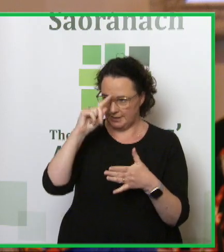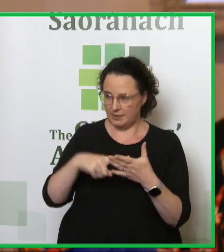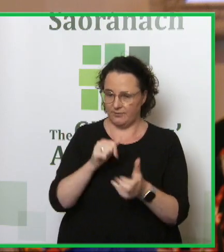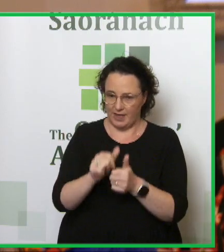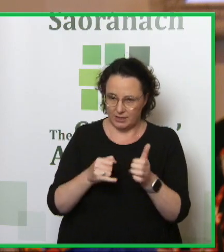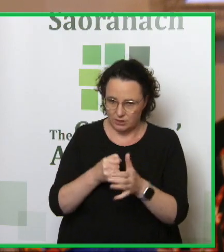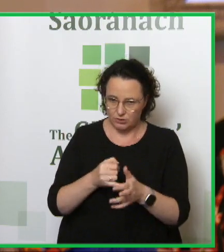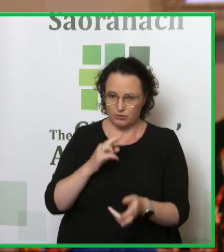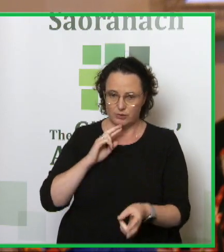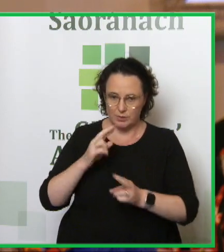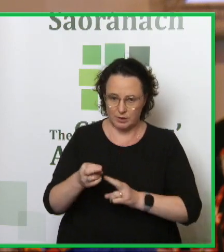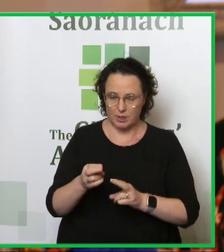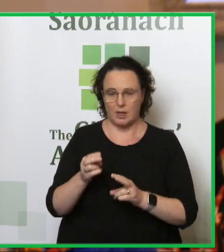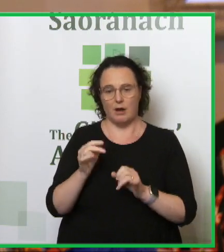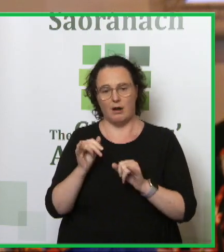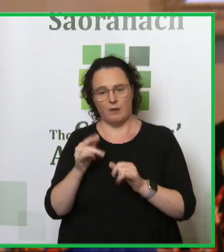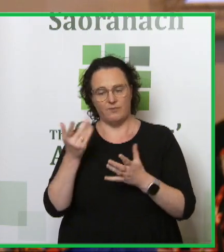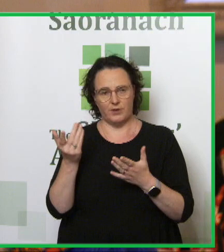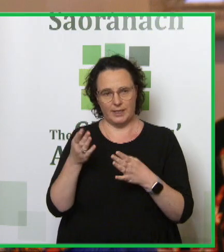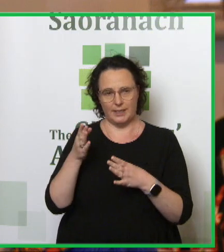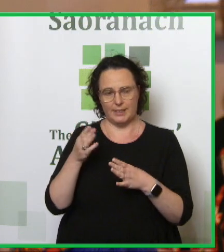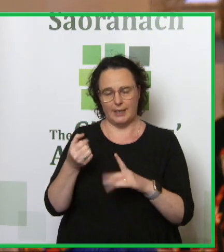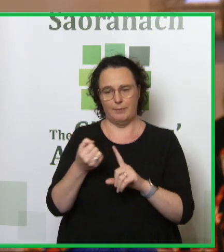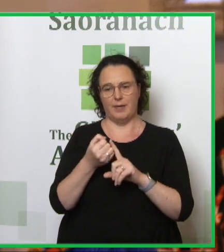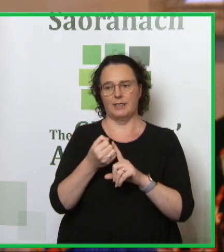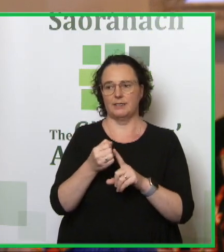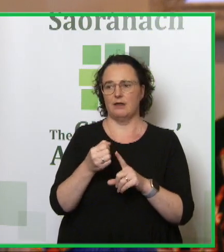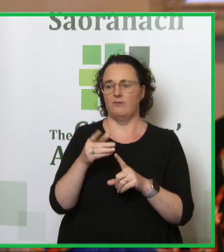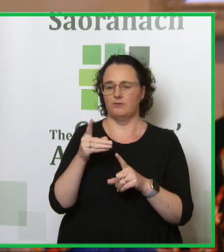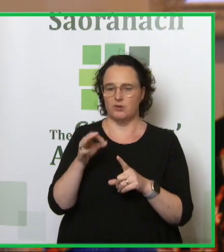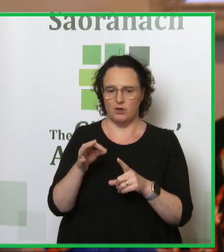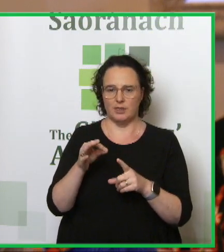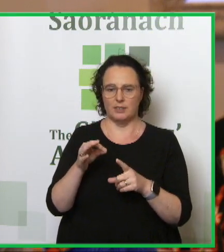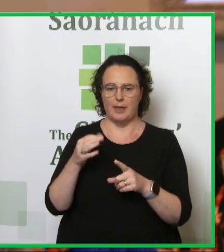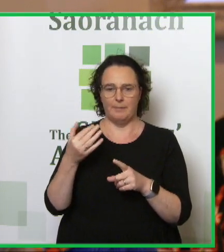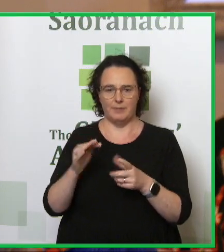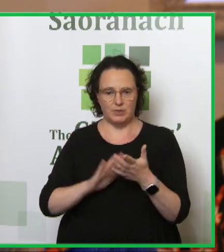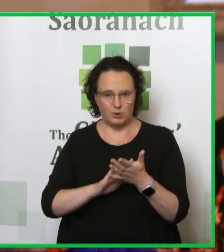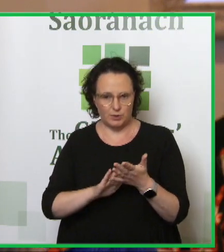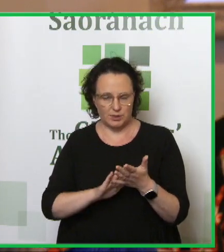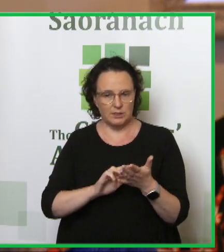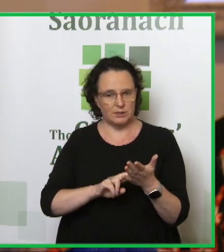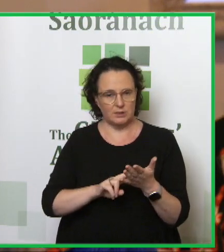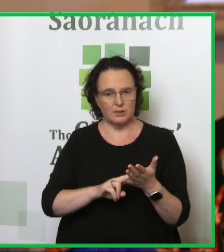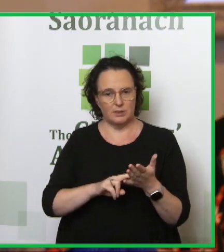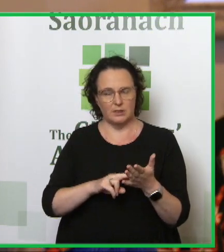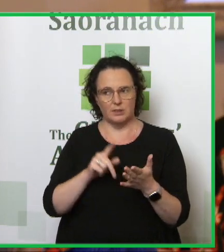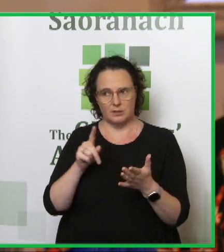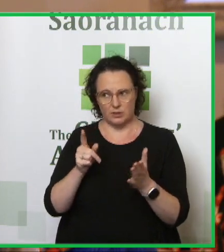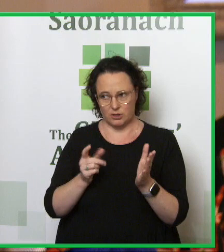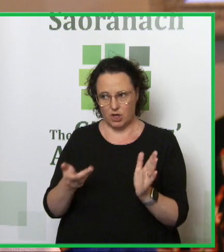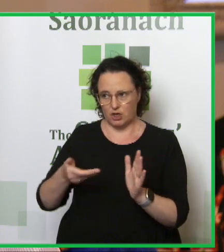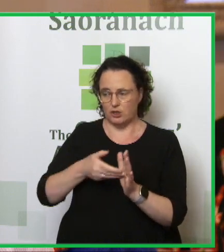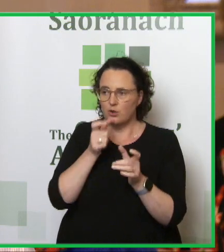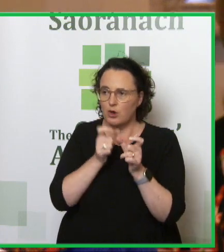its response to the harmful impacts of drug use, including the necessary legislative changes. Okay, Something I'm clear.